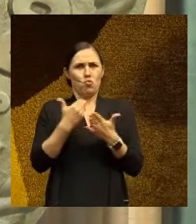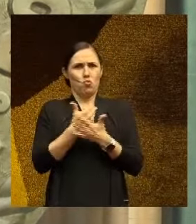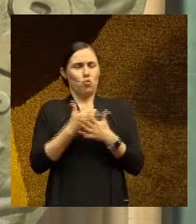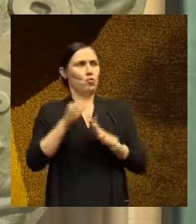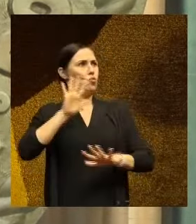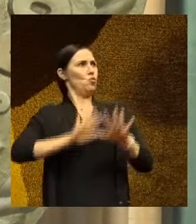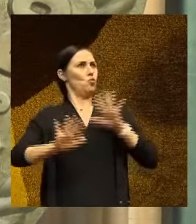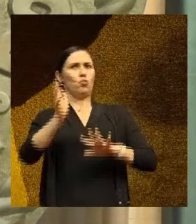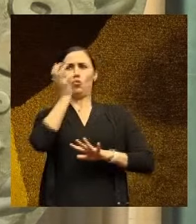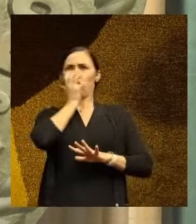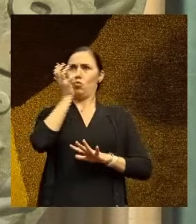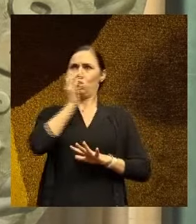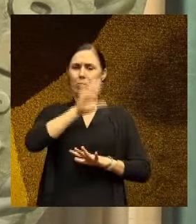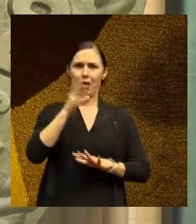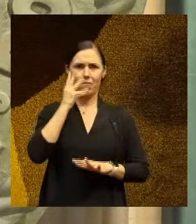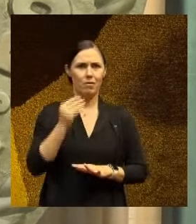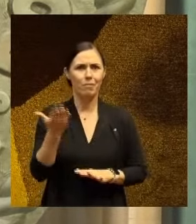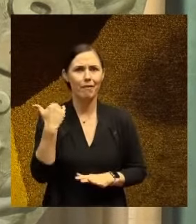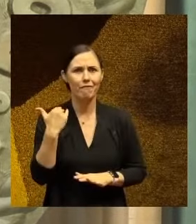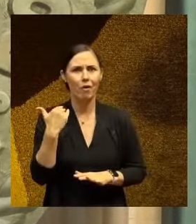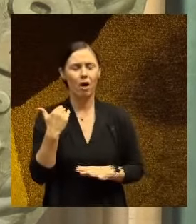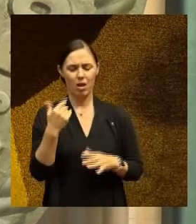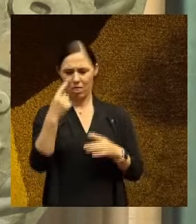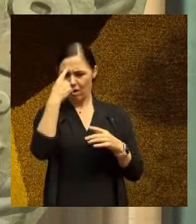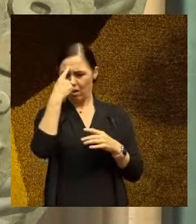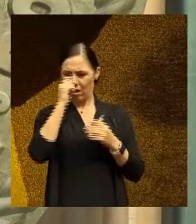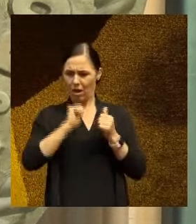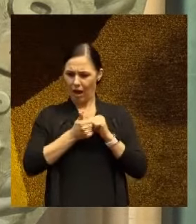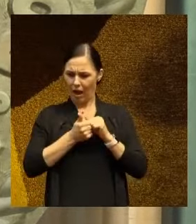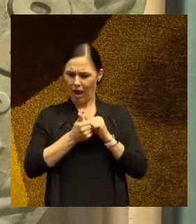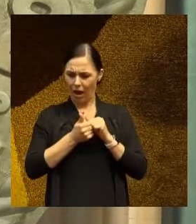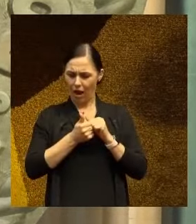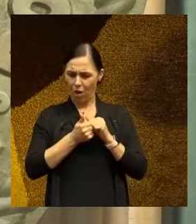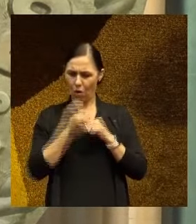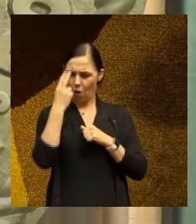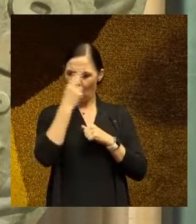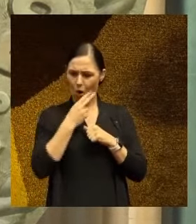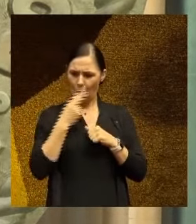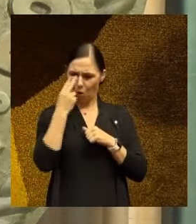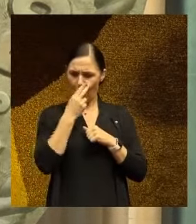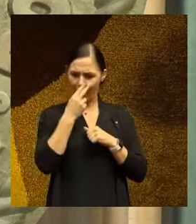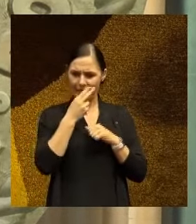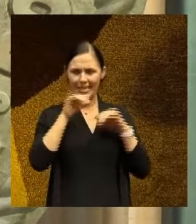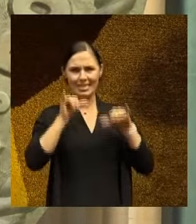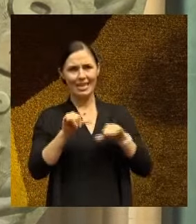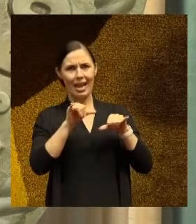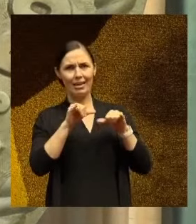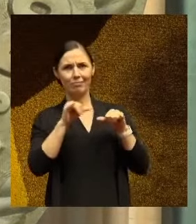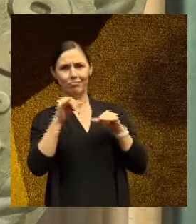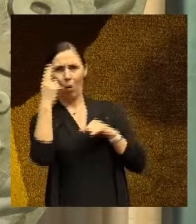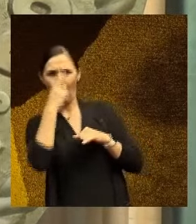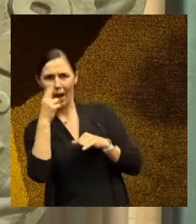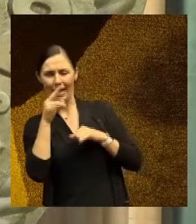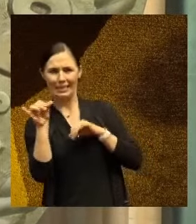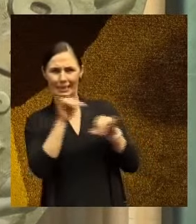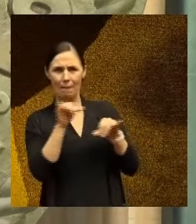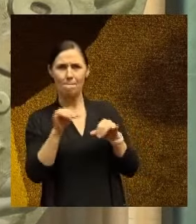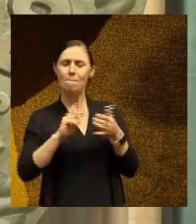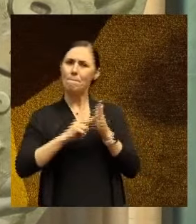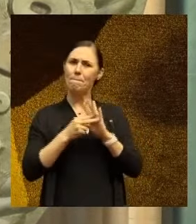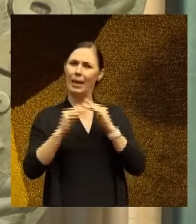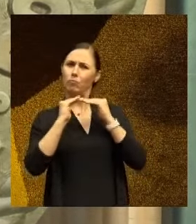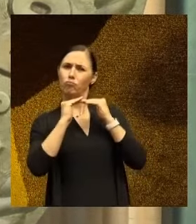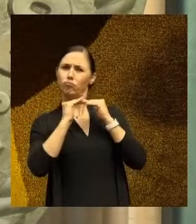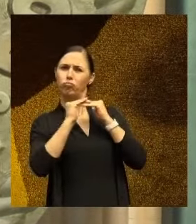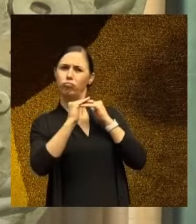challenges, how do we keep Hawaii, Hawaii? How do you sustain and nurture what